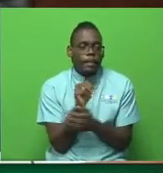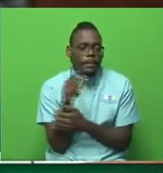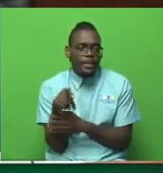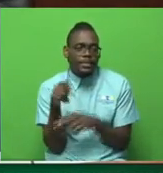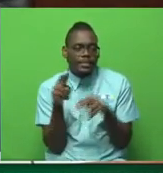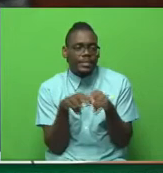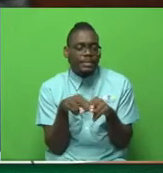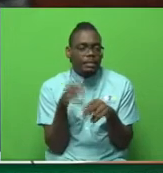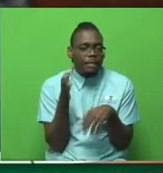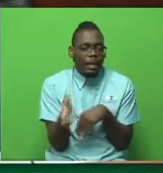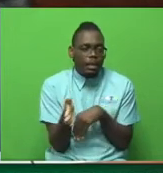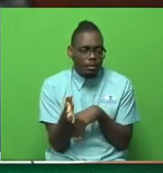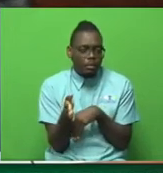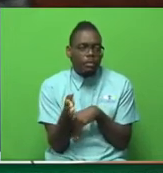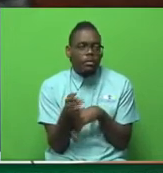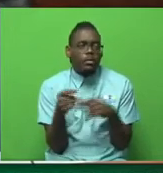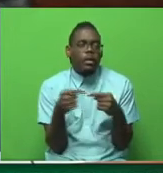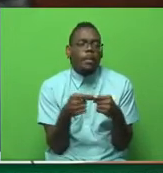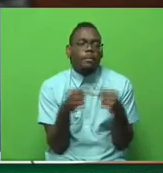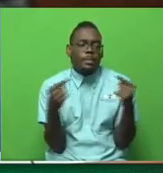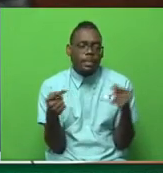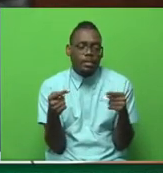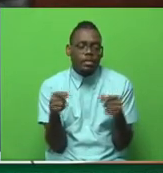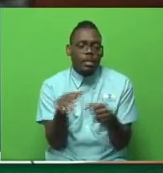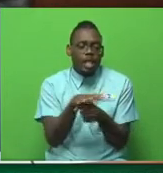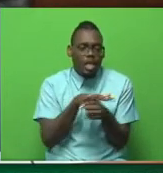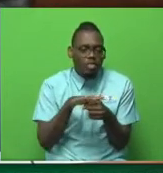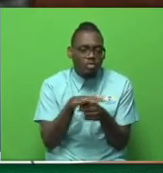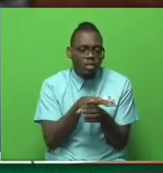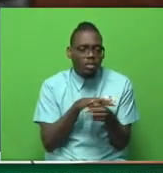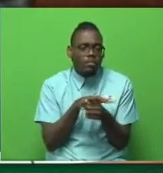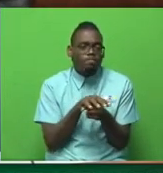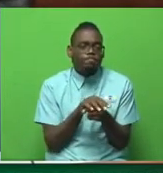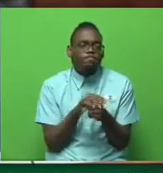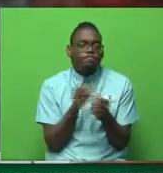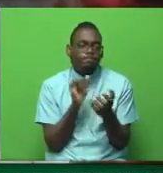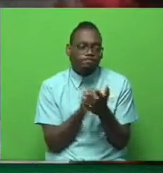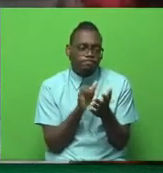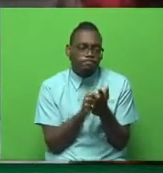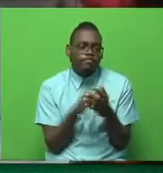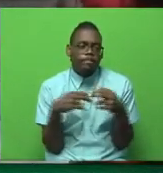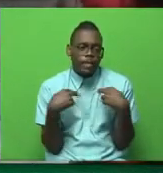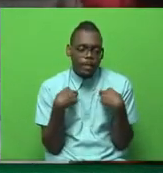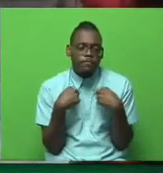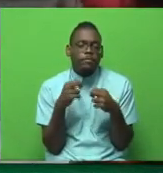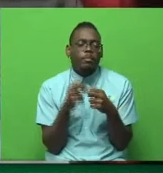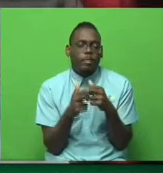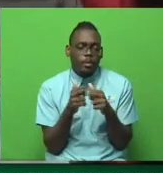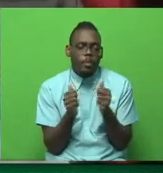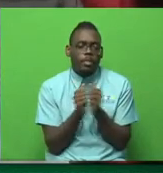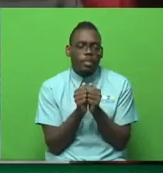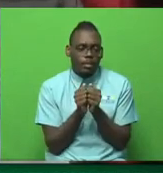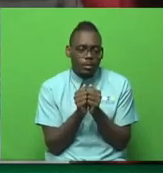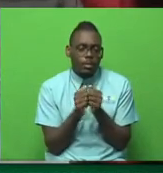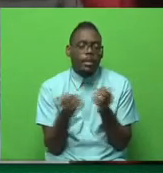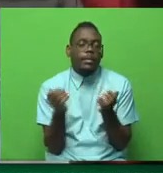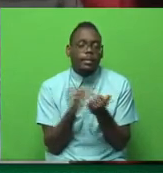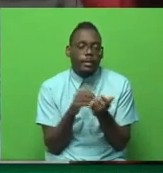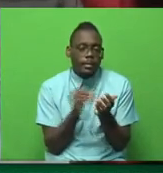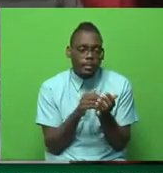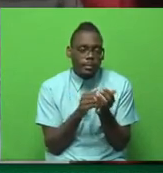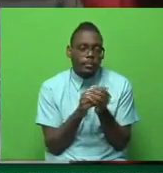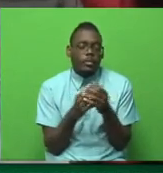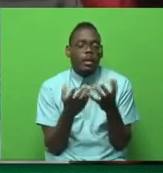the point I am making a celebrity speaker again I would like Clarity